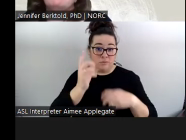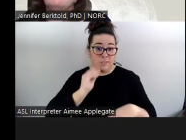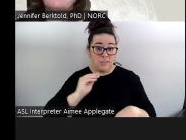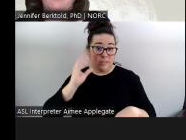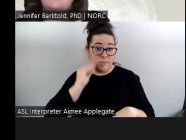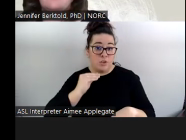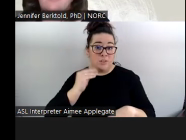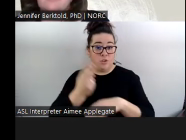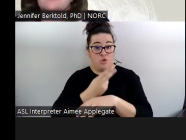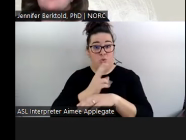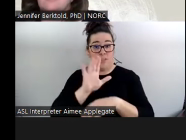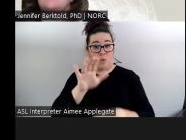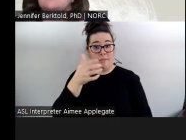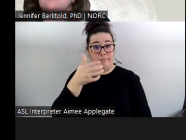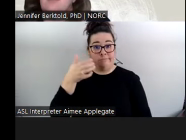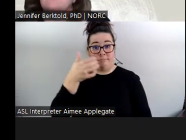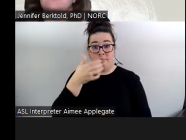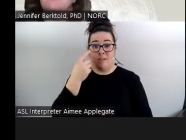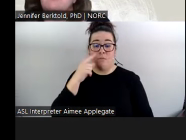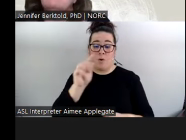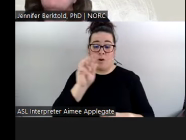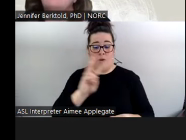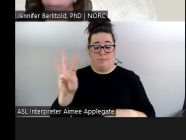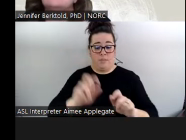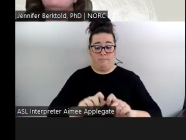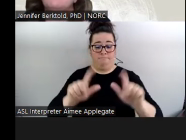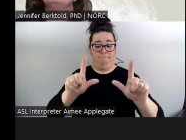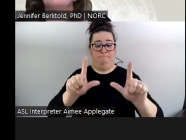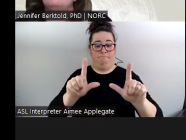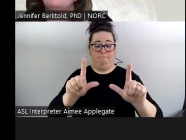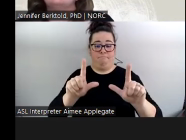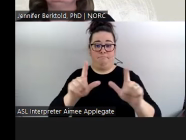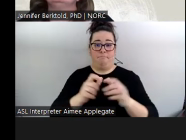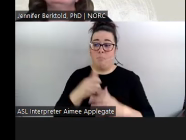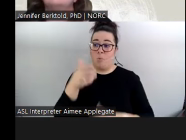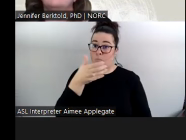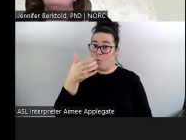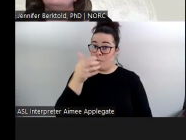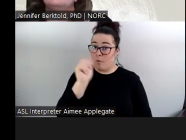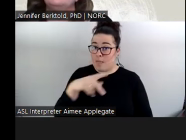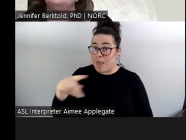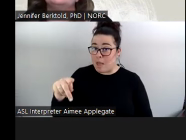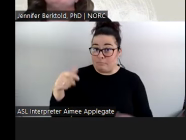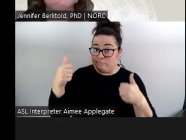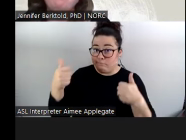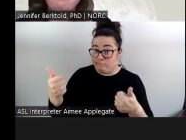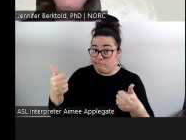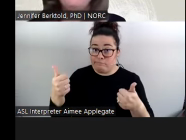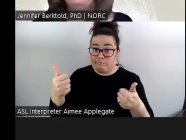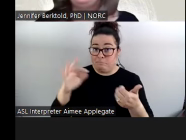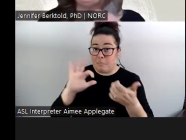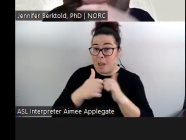using mobile devices to access the site? How has the mobile app been to use?